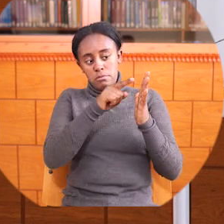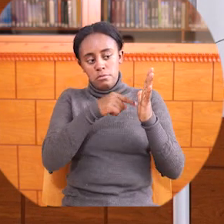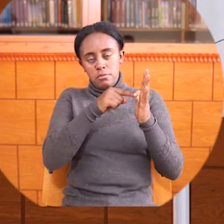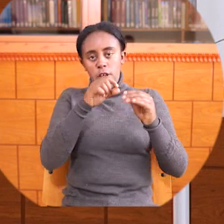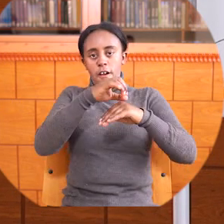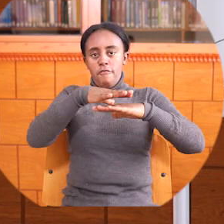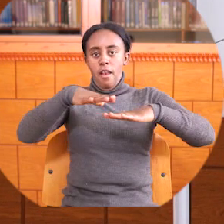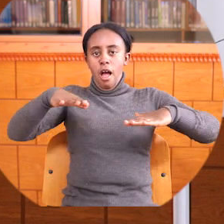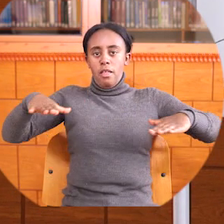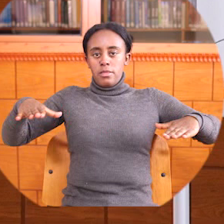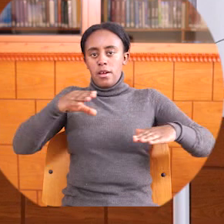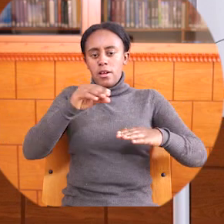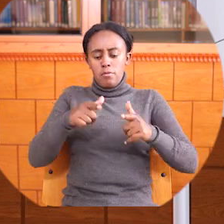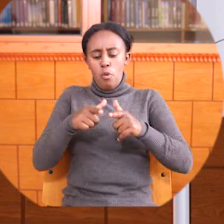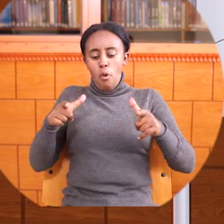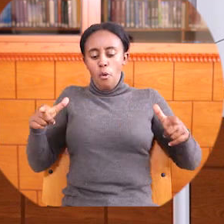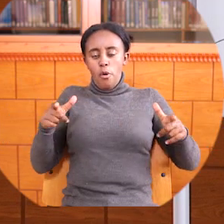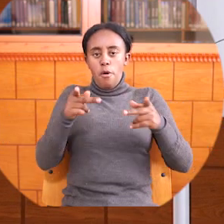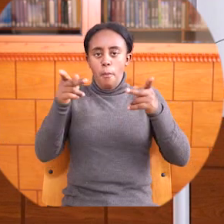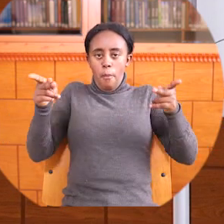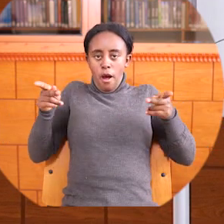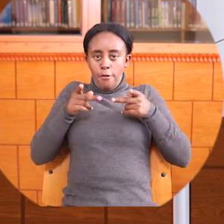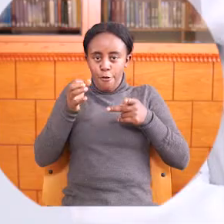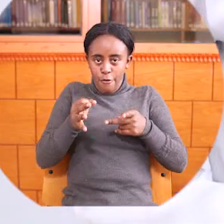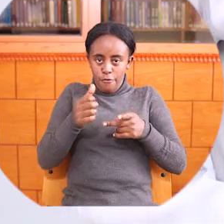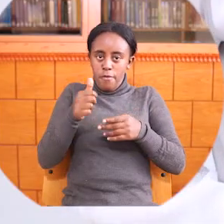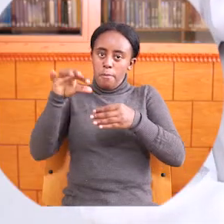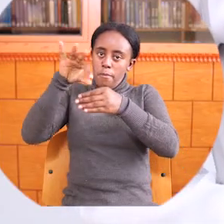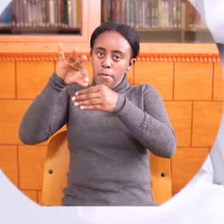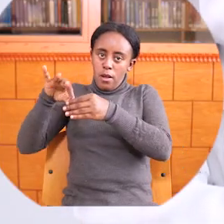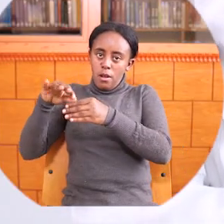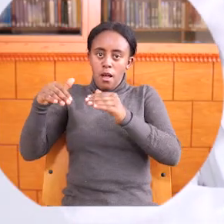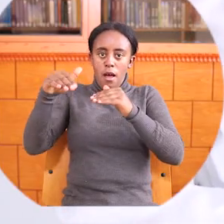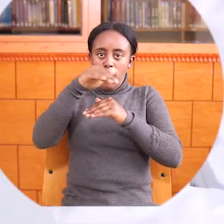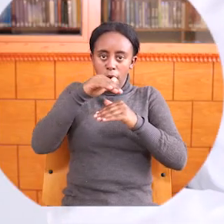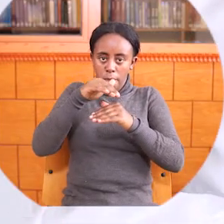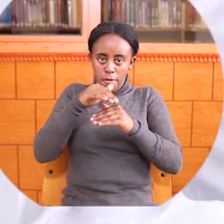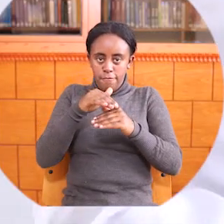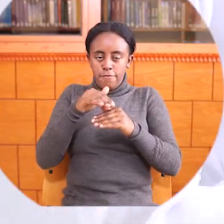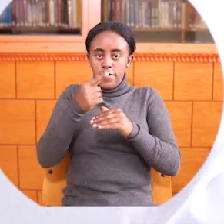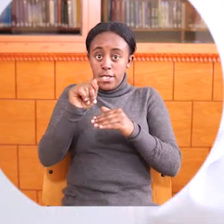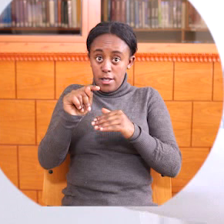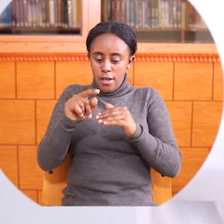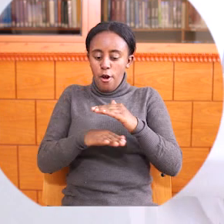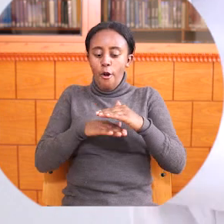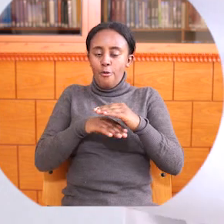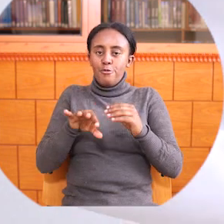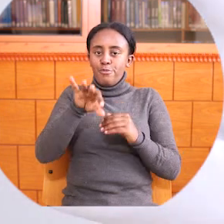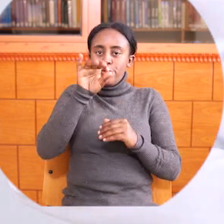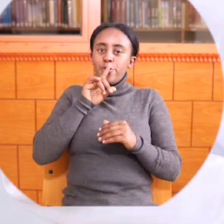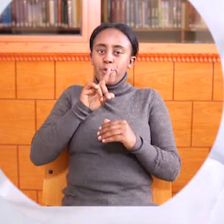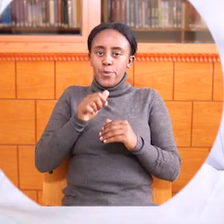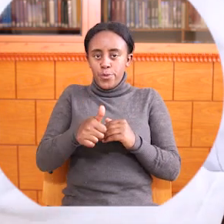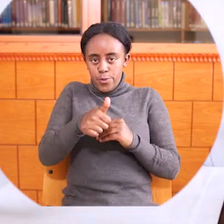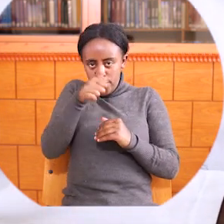flat and broad part of a plant which is found above the ground on the branch. Then the